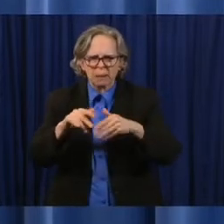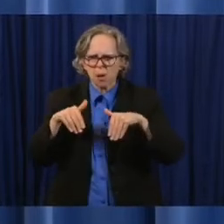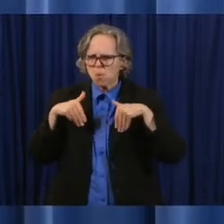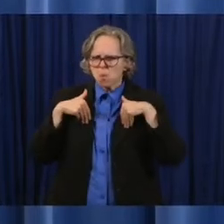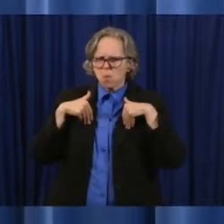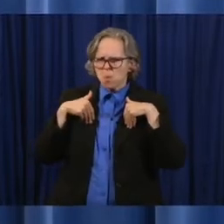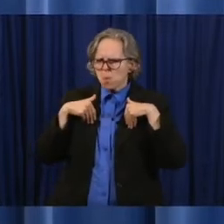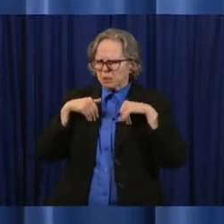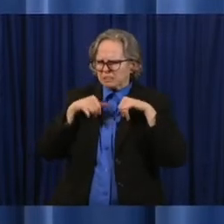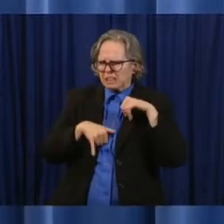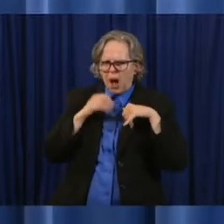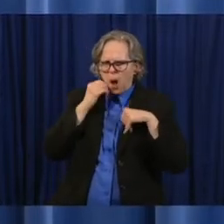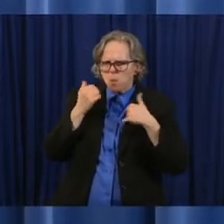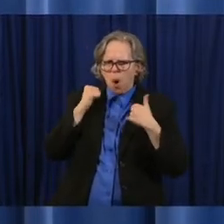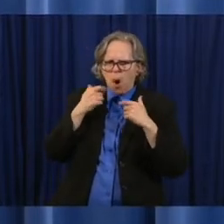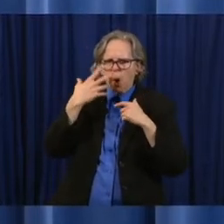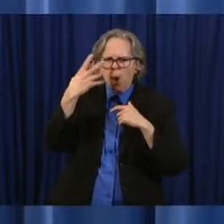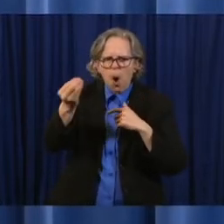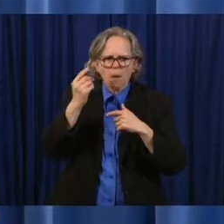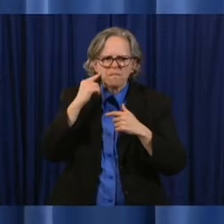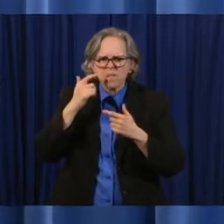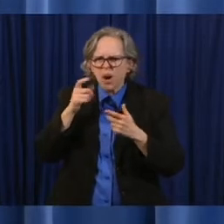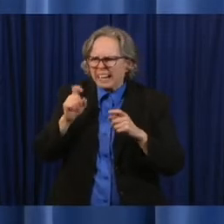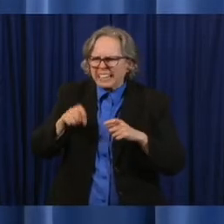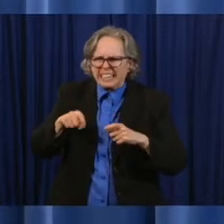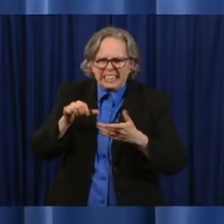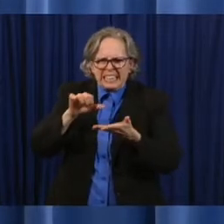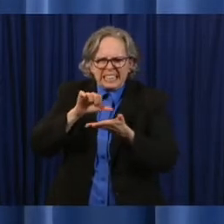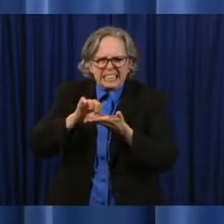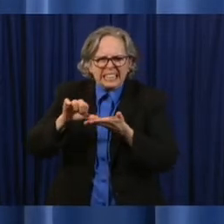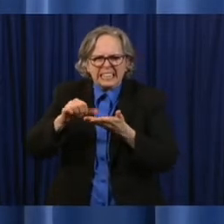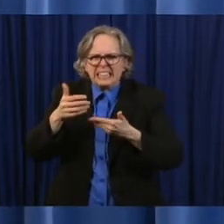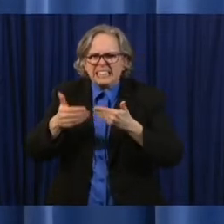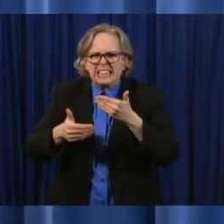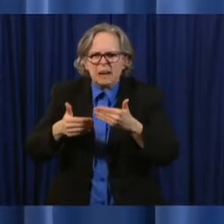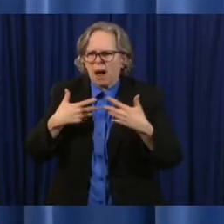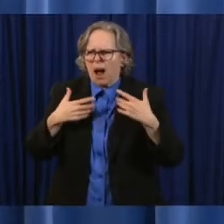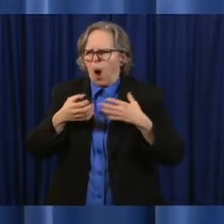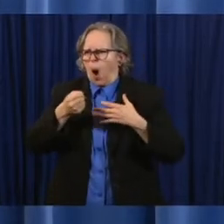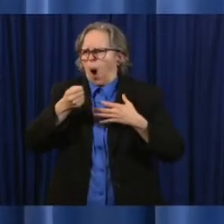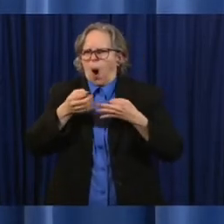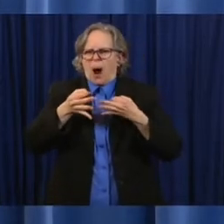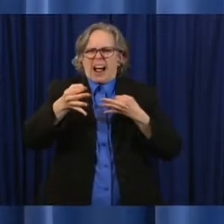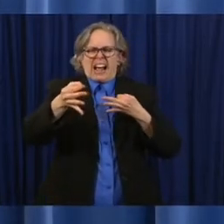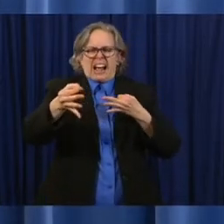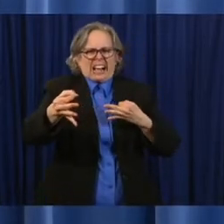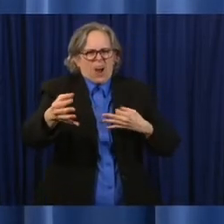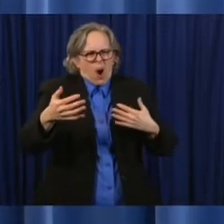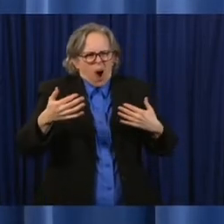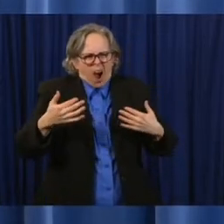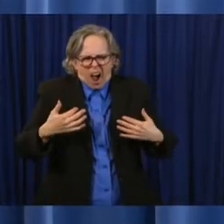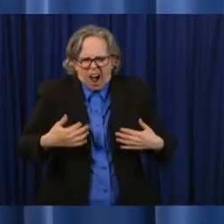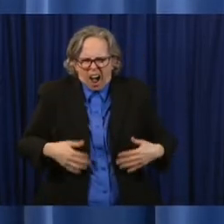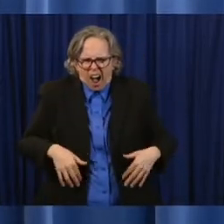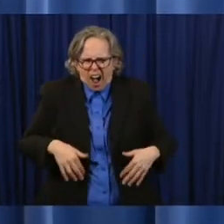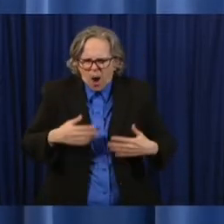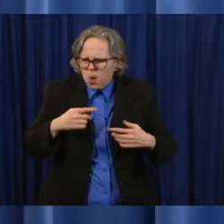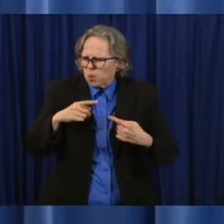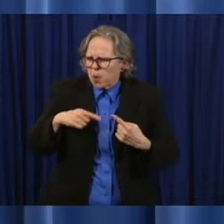frightening about people that, you know, needed to have something done, diagnostic